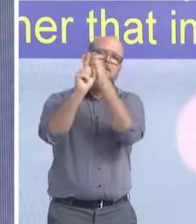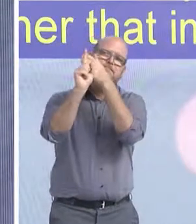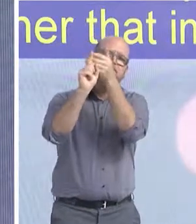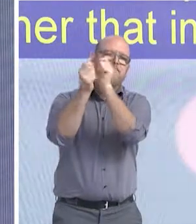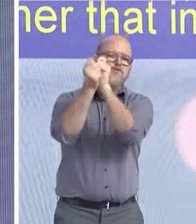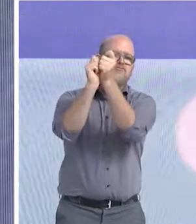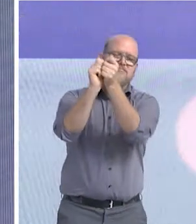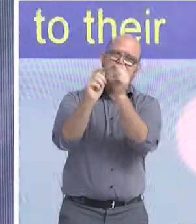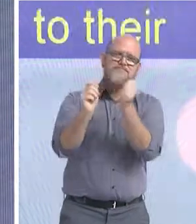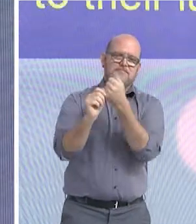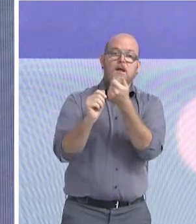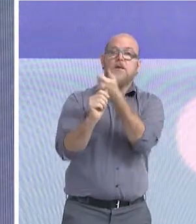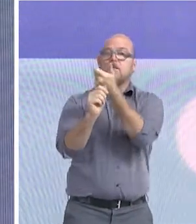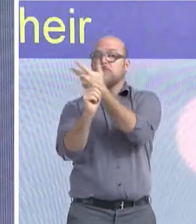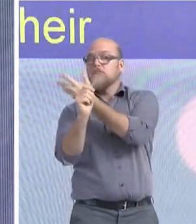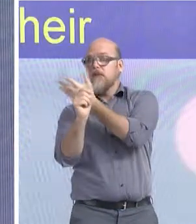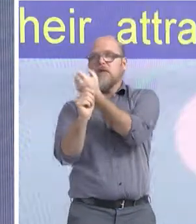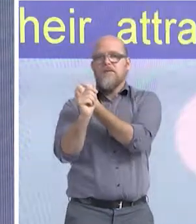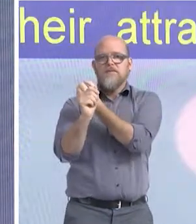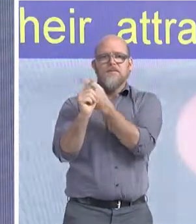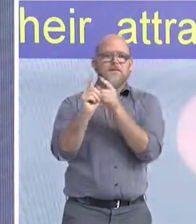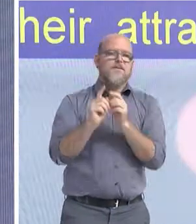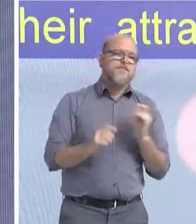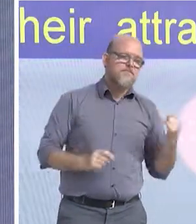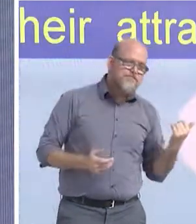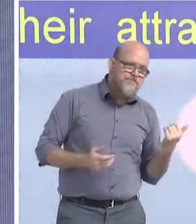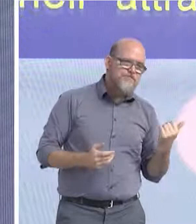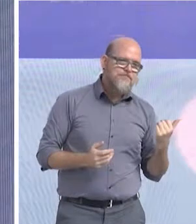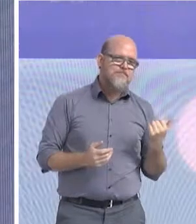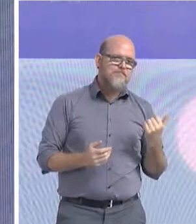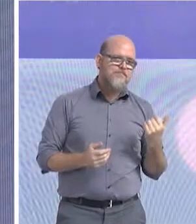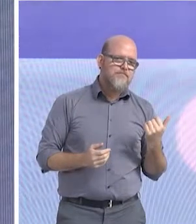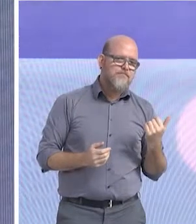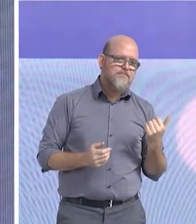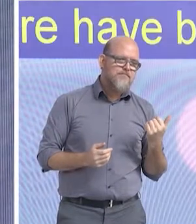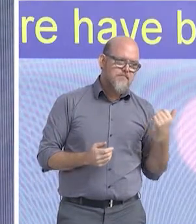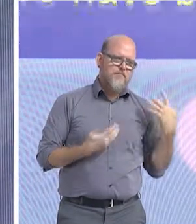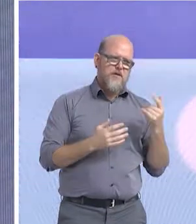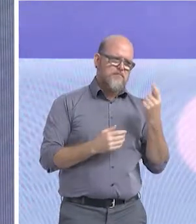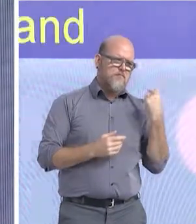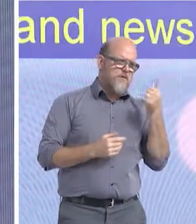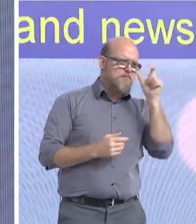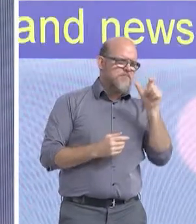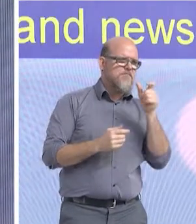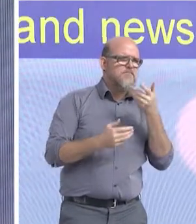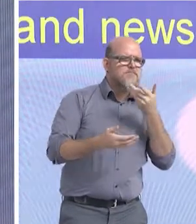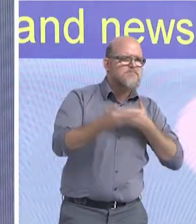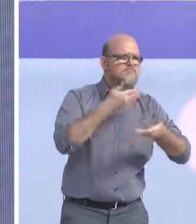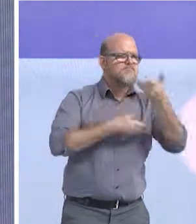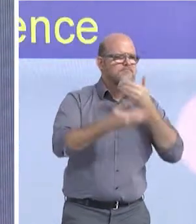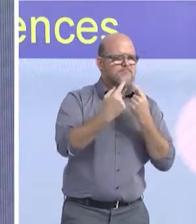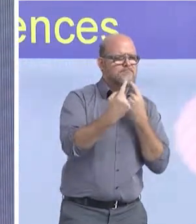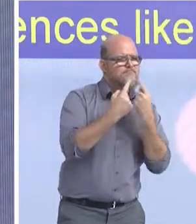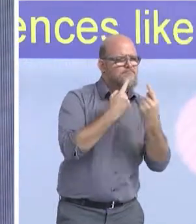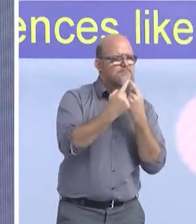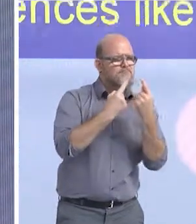their attractiveness and all of that. And I know there have been tortured debates and newsrooms and at conferences like this and all of that about who to invite. But I think